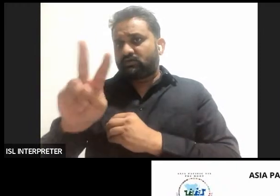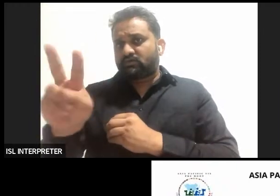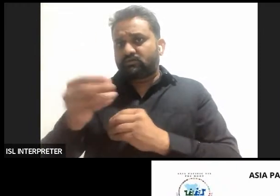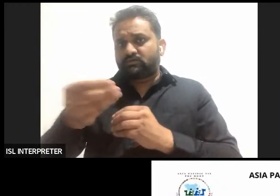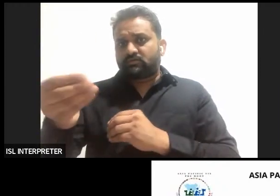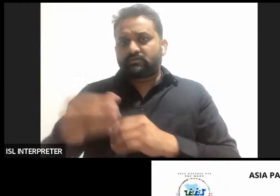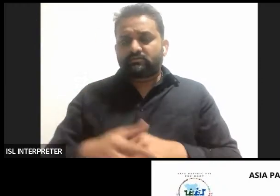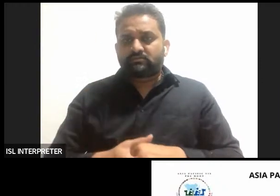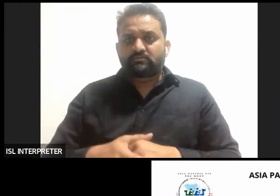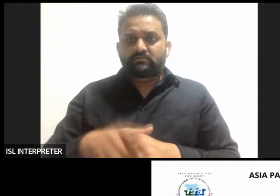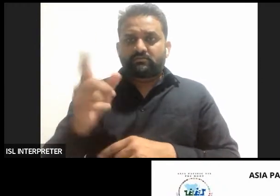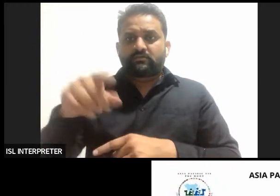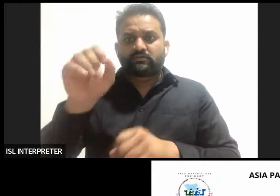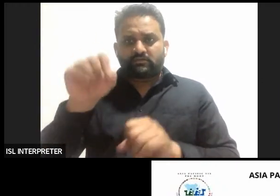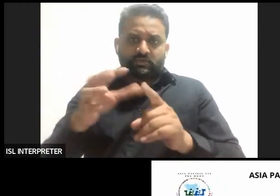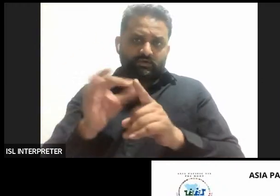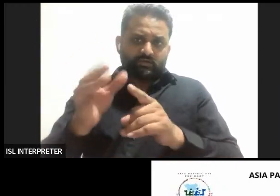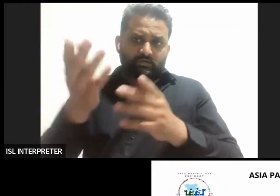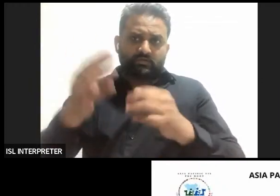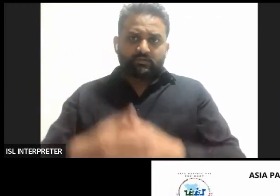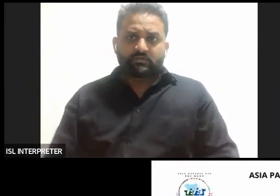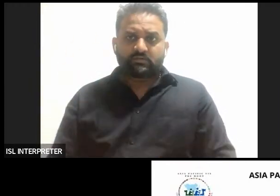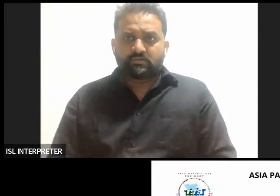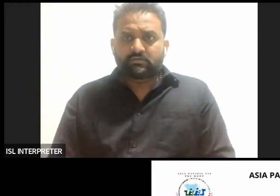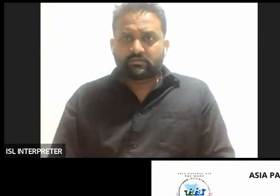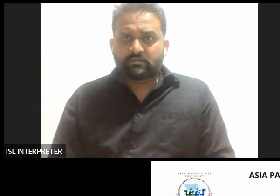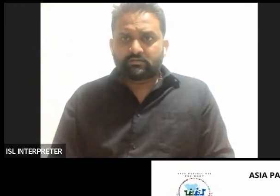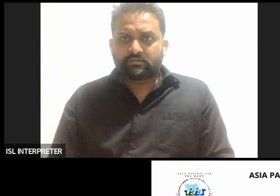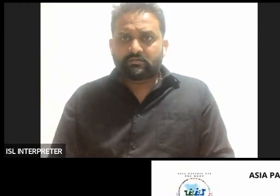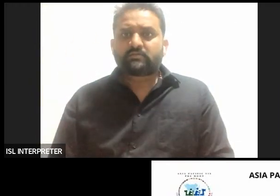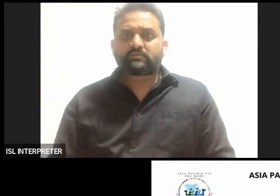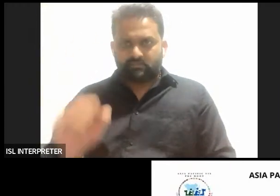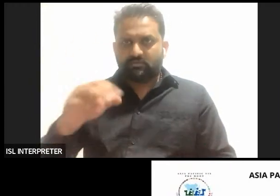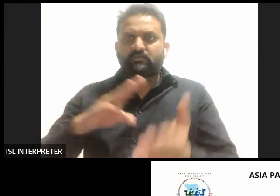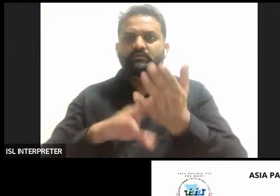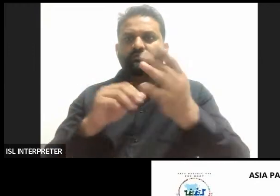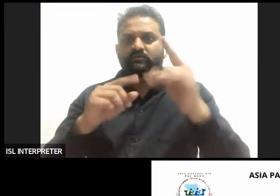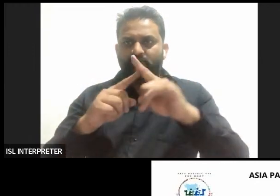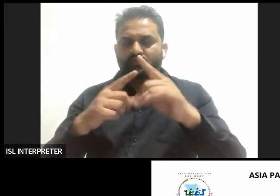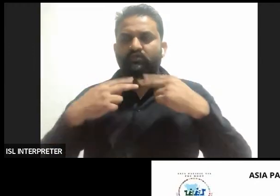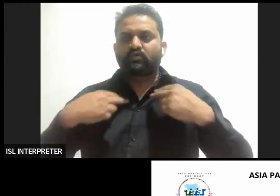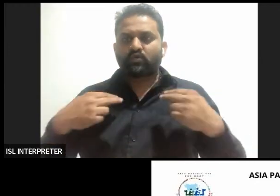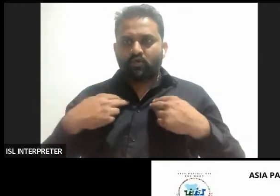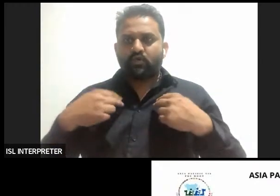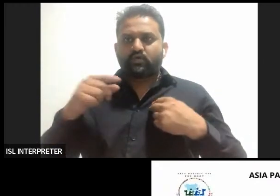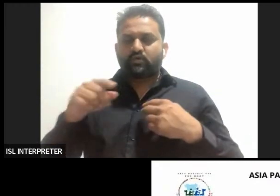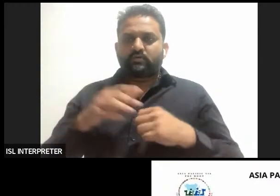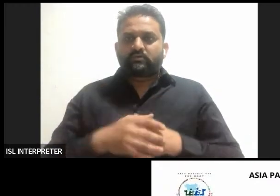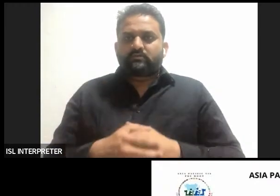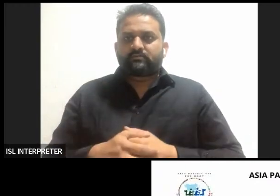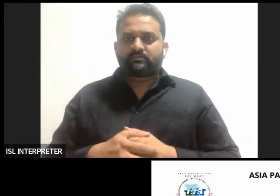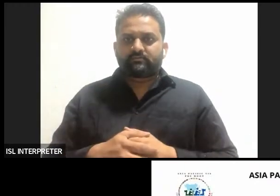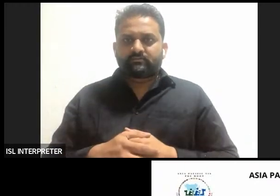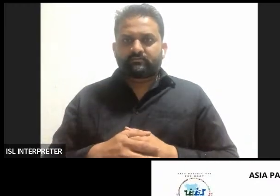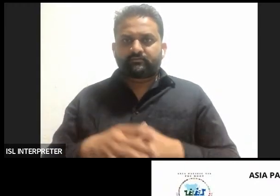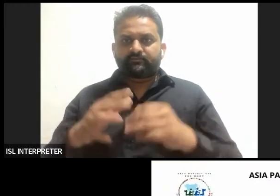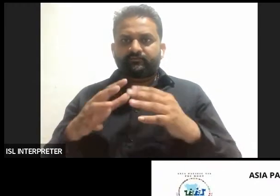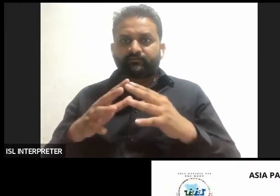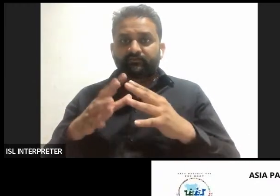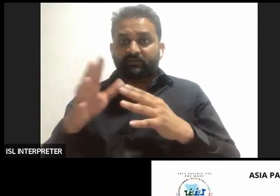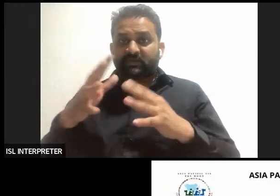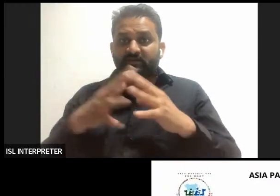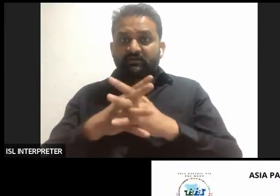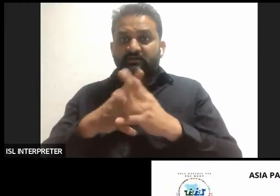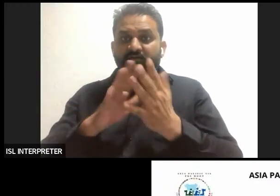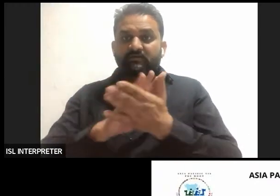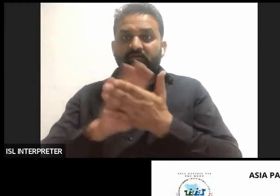You can do that. Yeah, moot court. The WIS pre-moot, the moot which we are organizing,